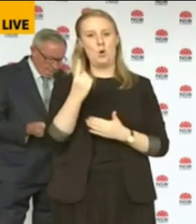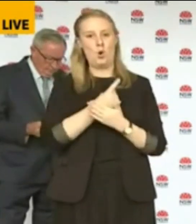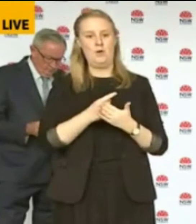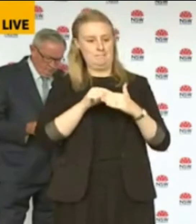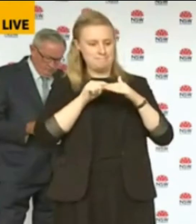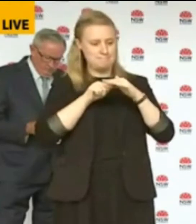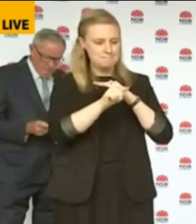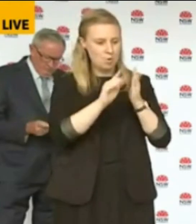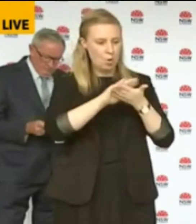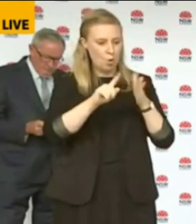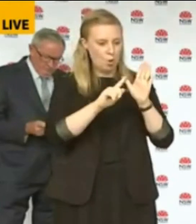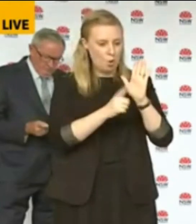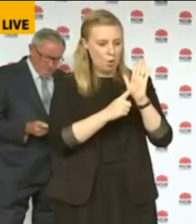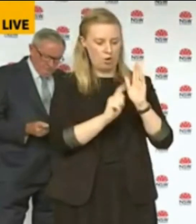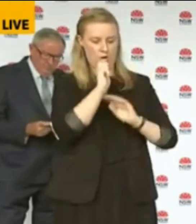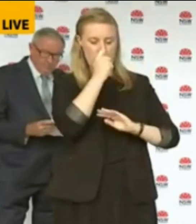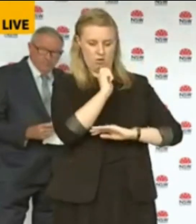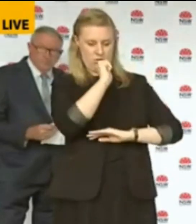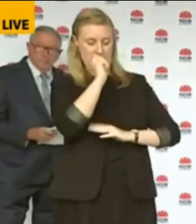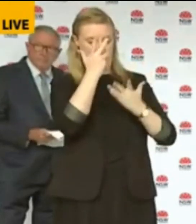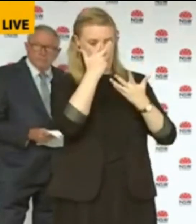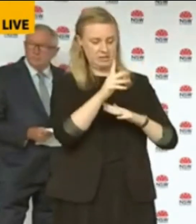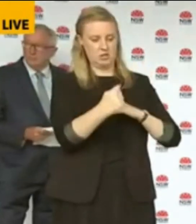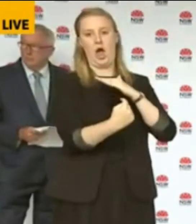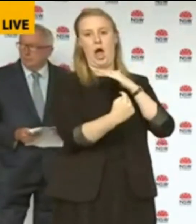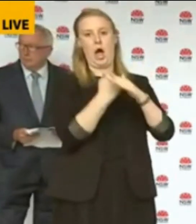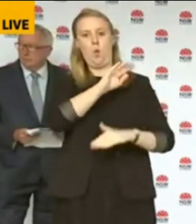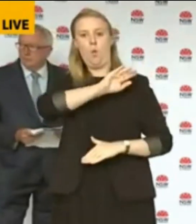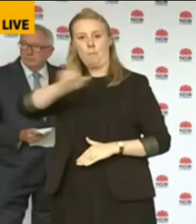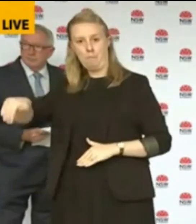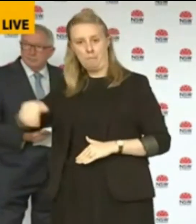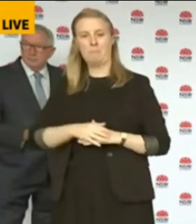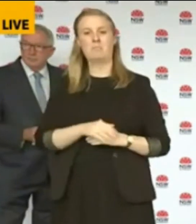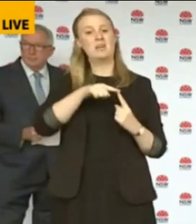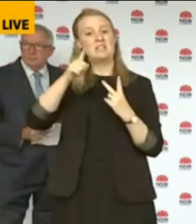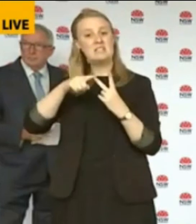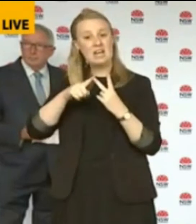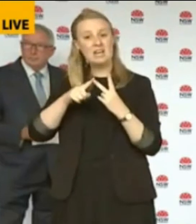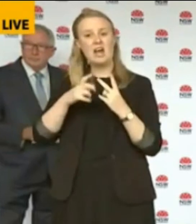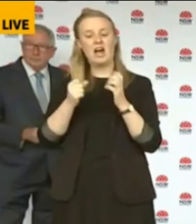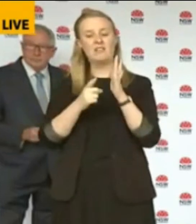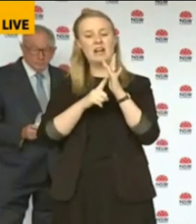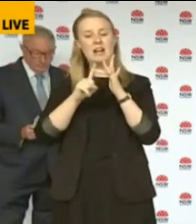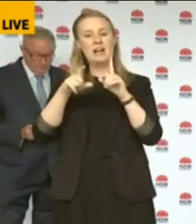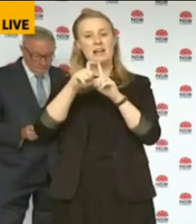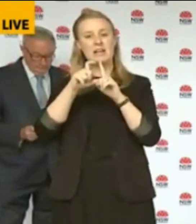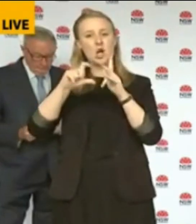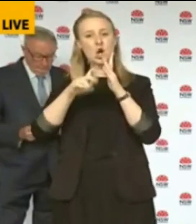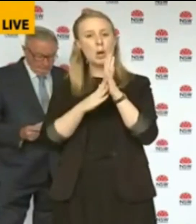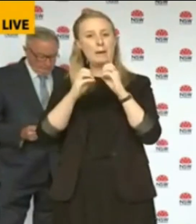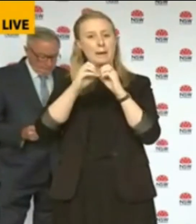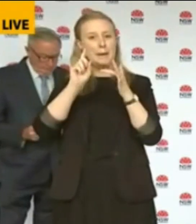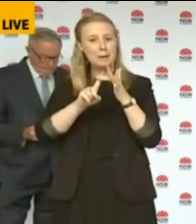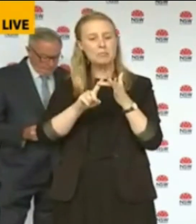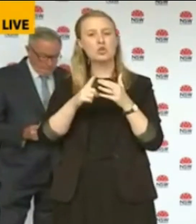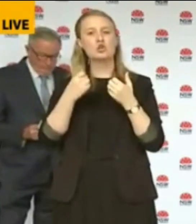there. And there's also a new drive-through clinic that's operating in Lidcombe from 9 a.m. to 5 p.m. today, and then from 8